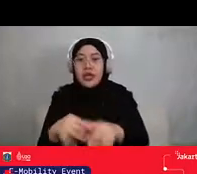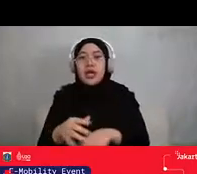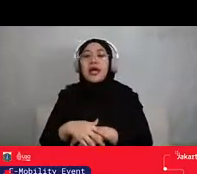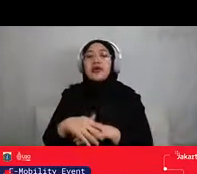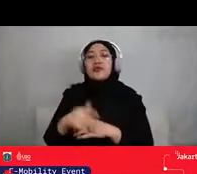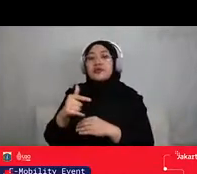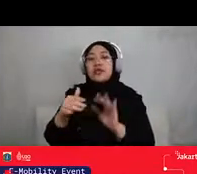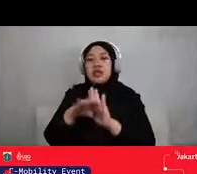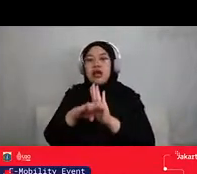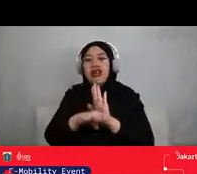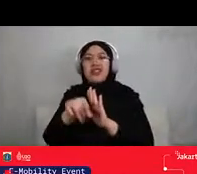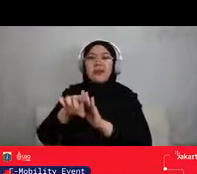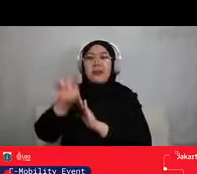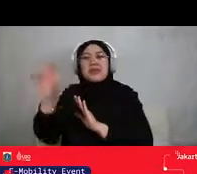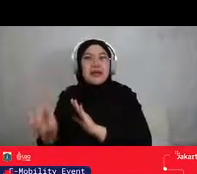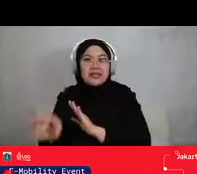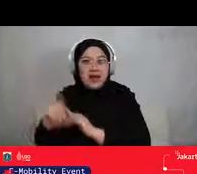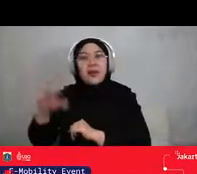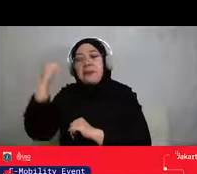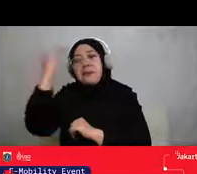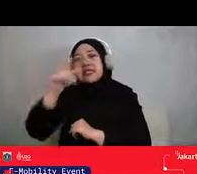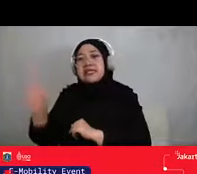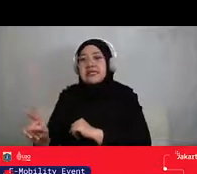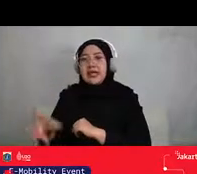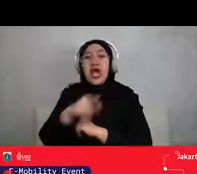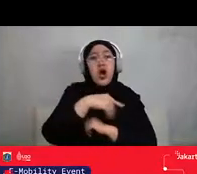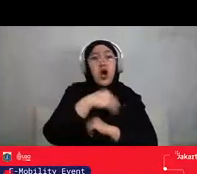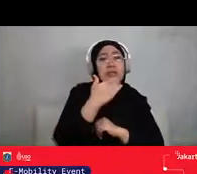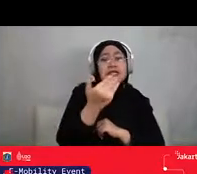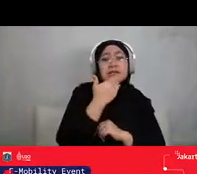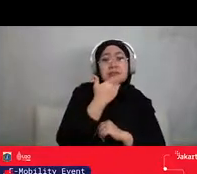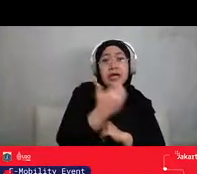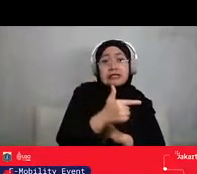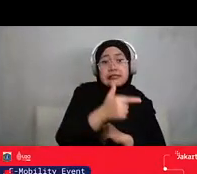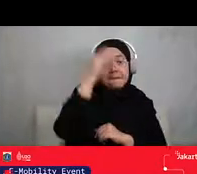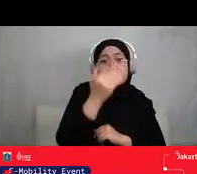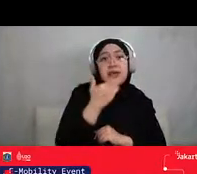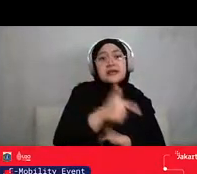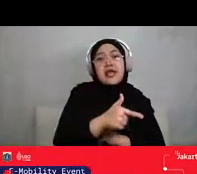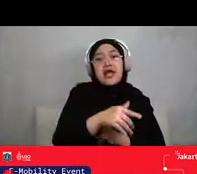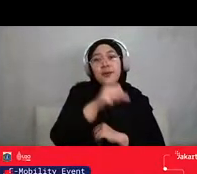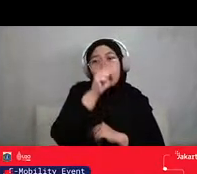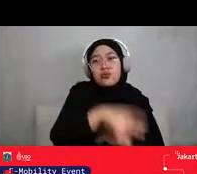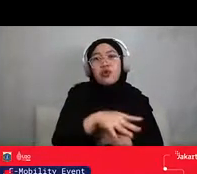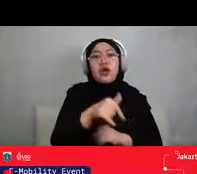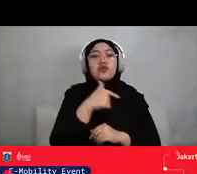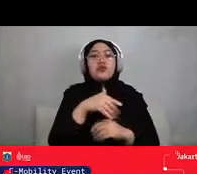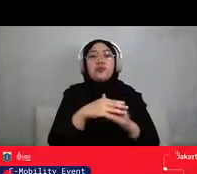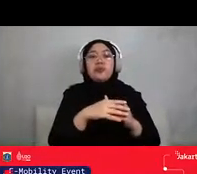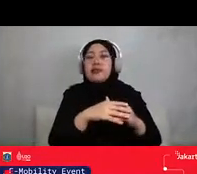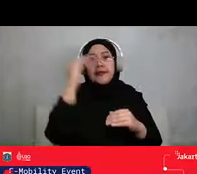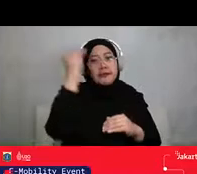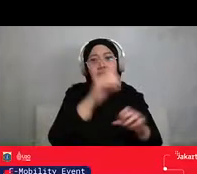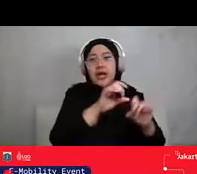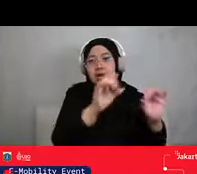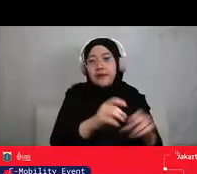buses. Also, there could be instances where opportunity charging will be required. So you need additional infrastructure for that as well. And we need grid connection